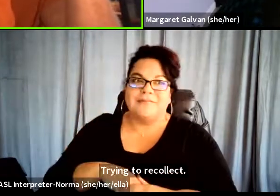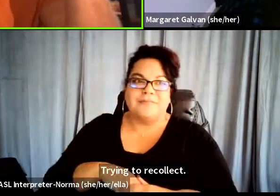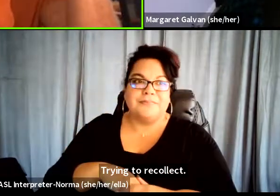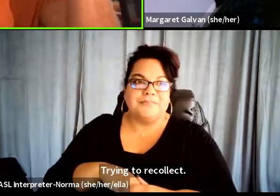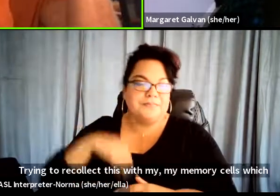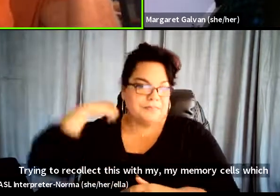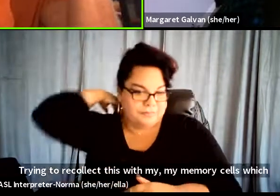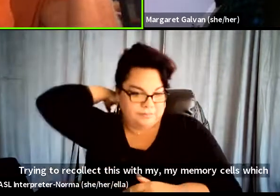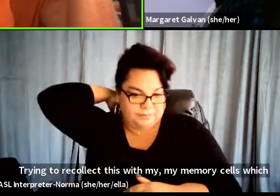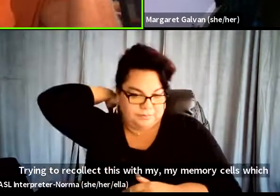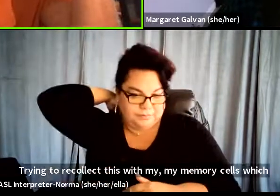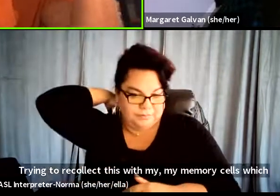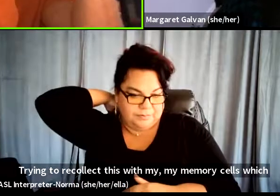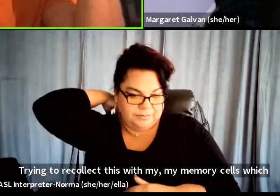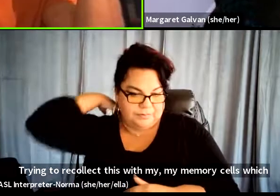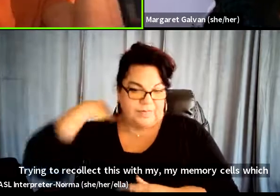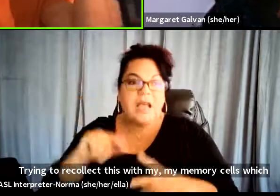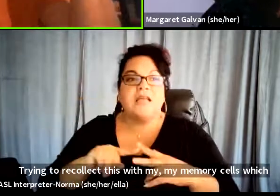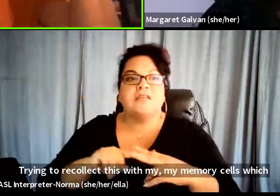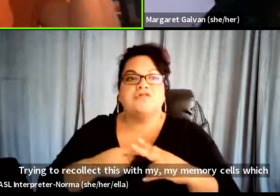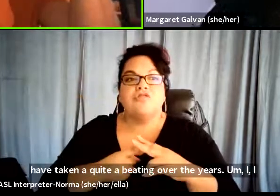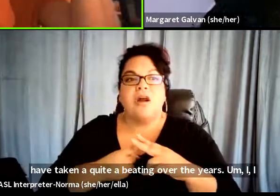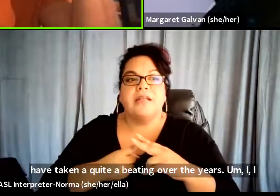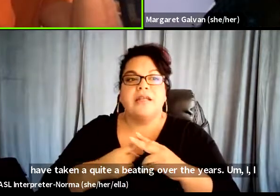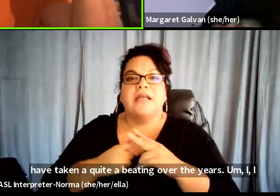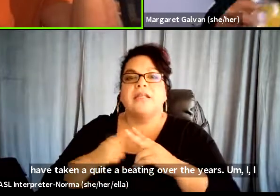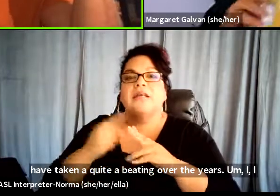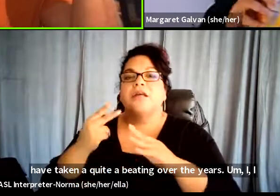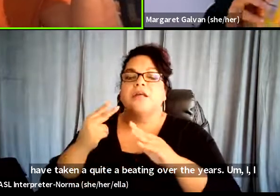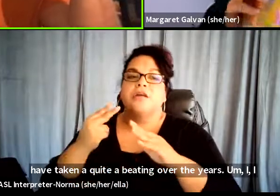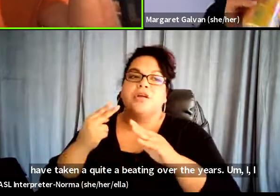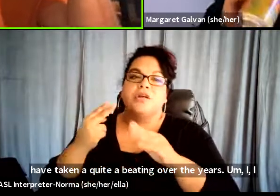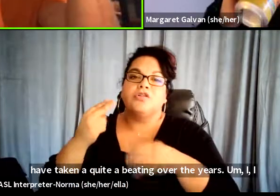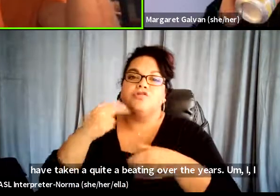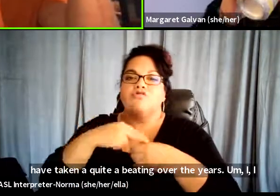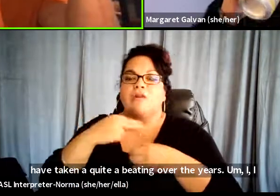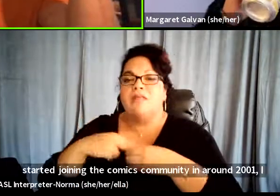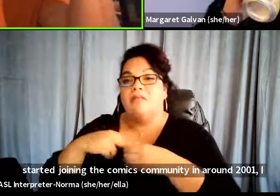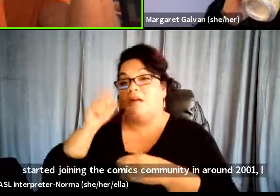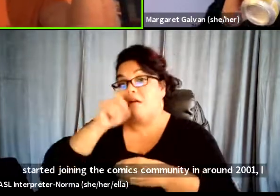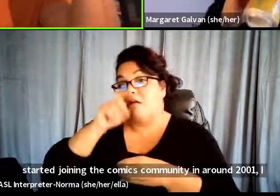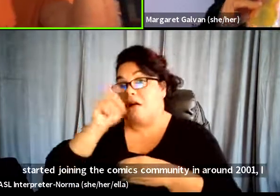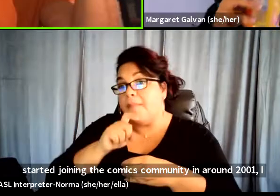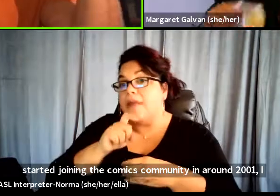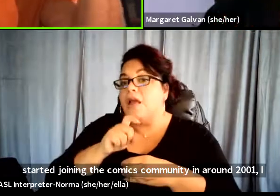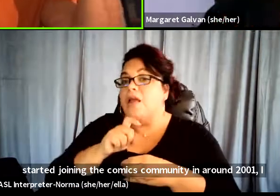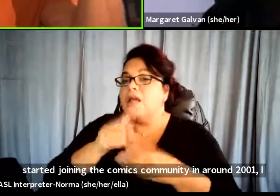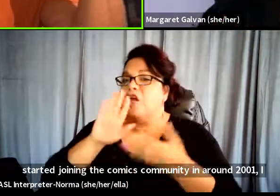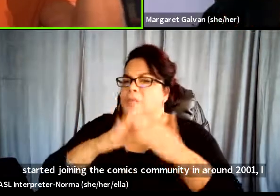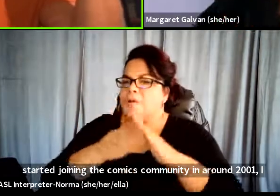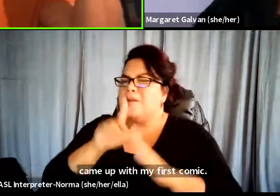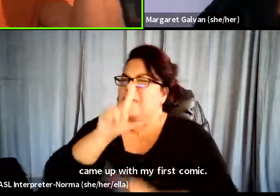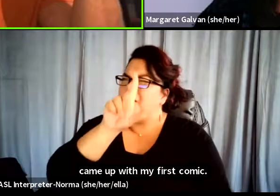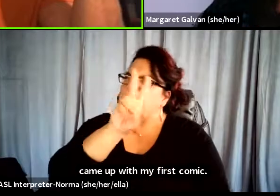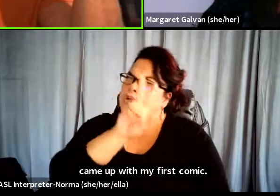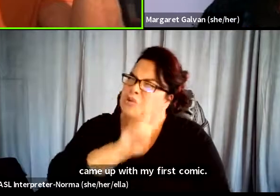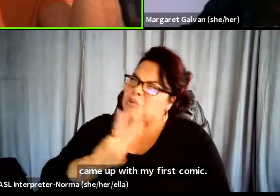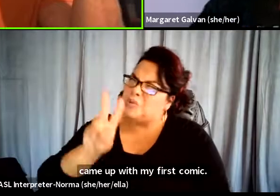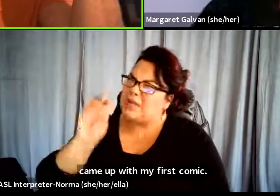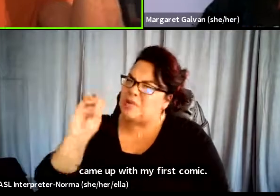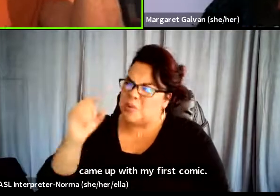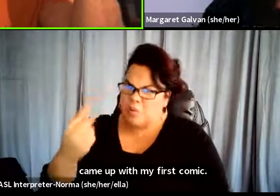joining the comics community in around 2001. I came out with my first comic and I went to the